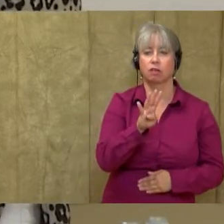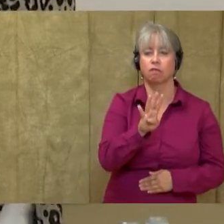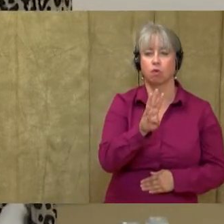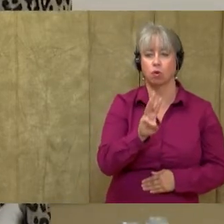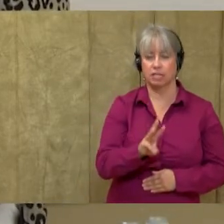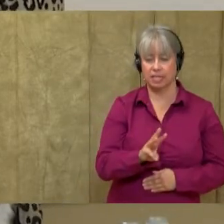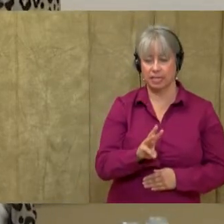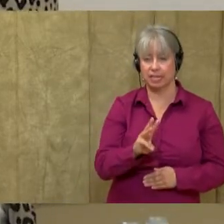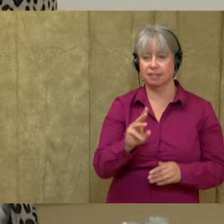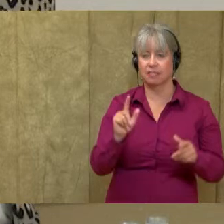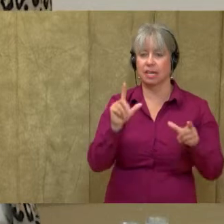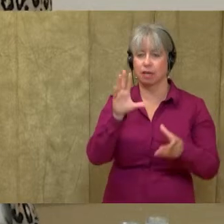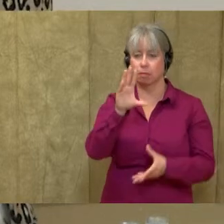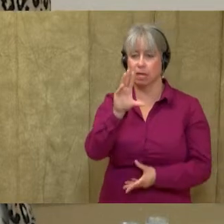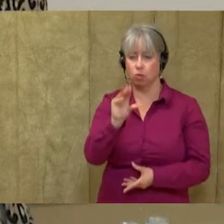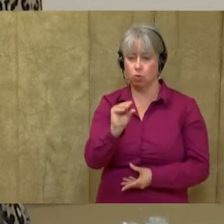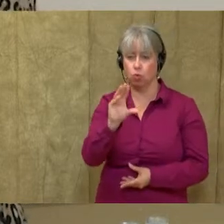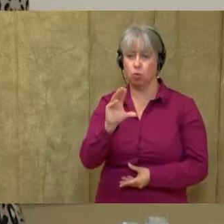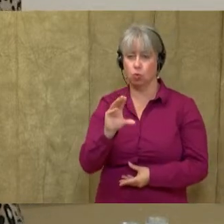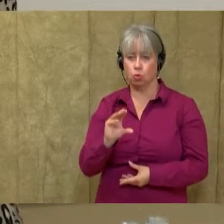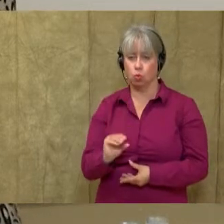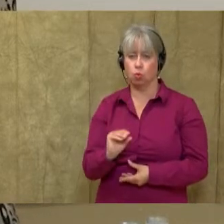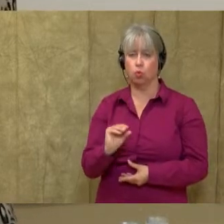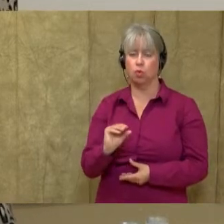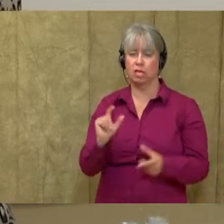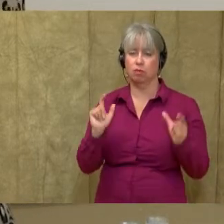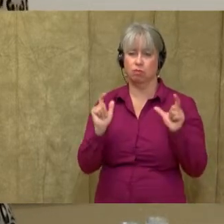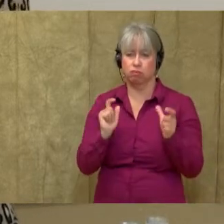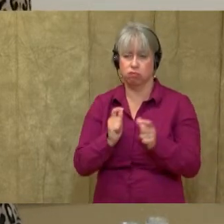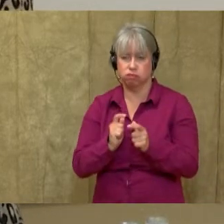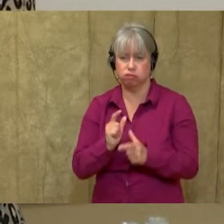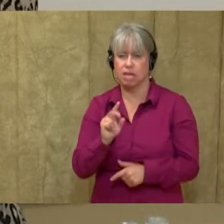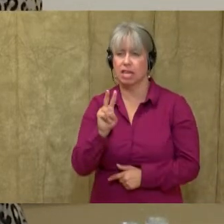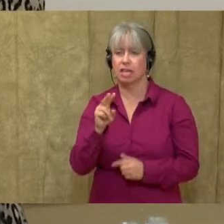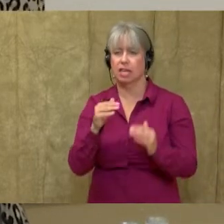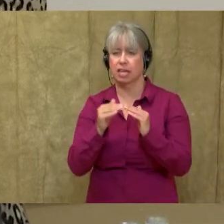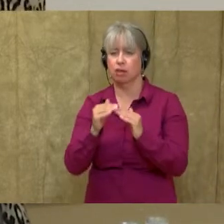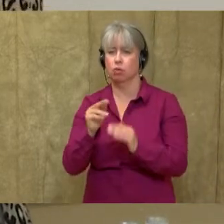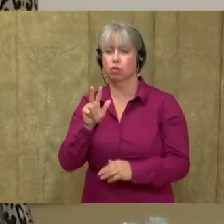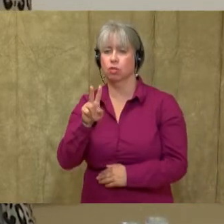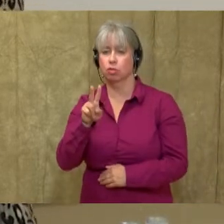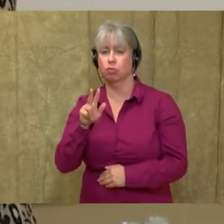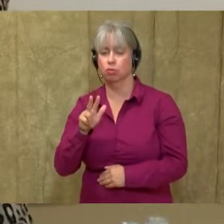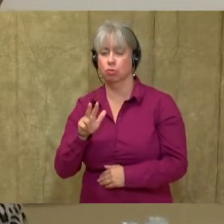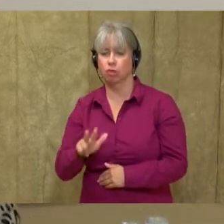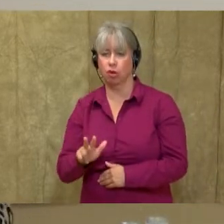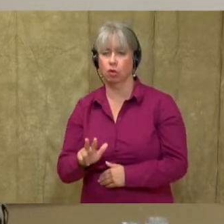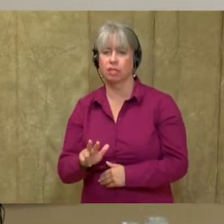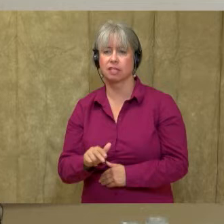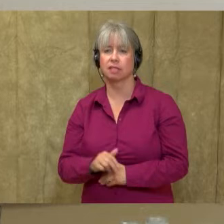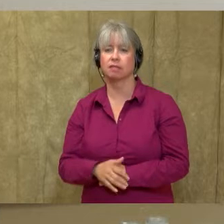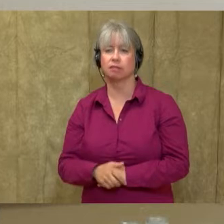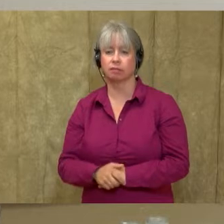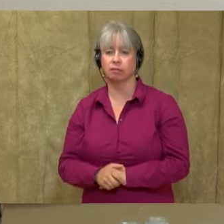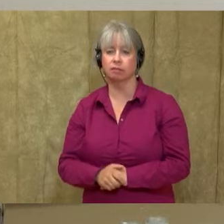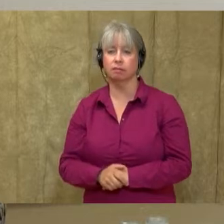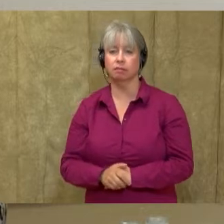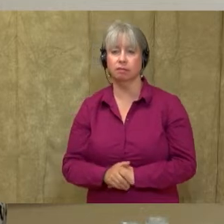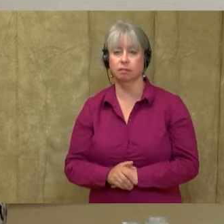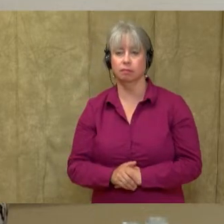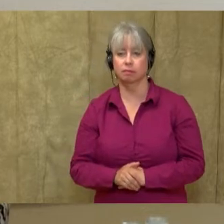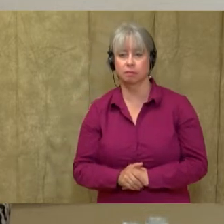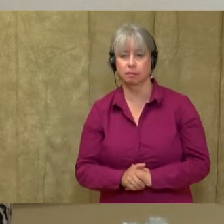though, because they're both even numbers. And when I have even numbers, I know that 2 goes into them. So I want to reduce